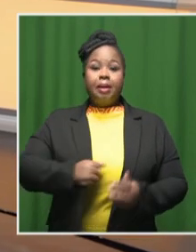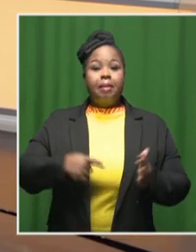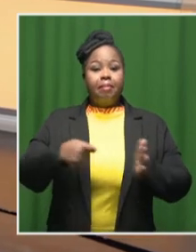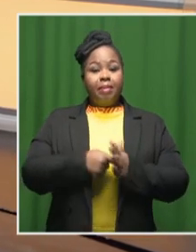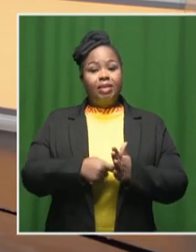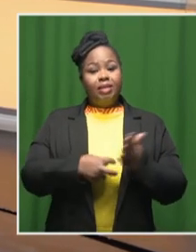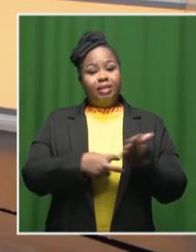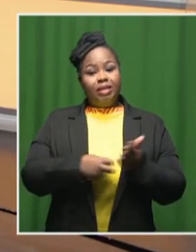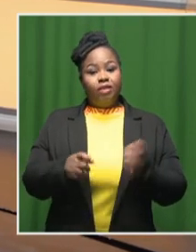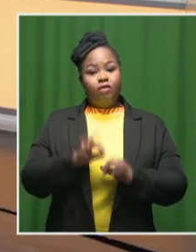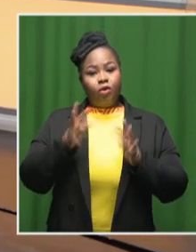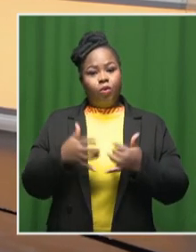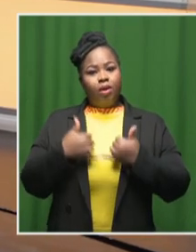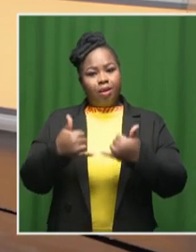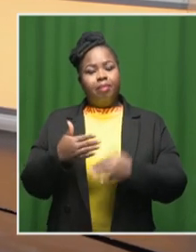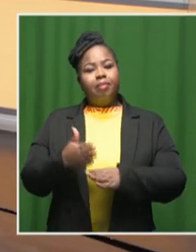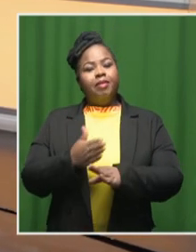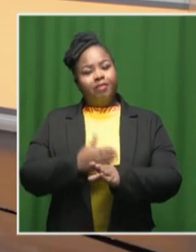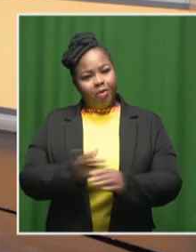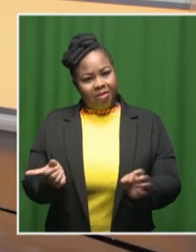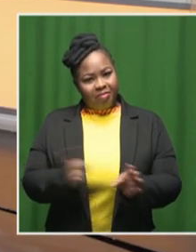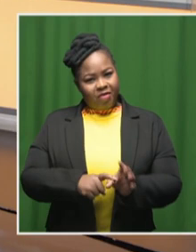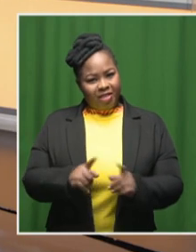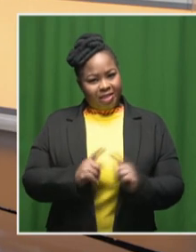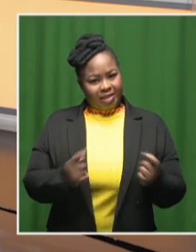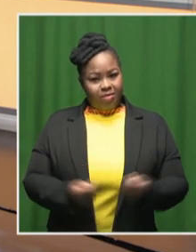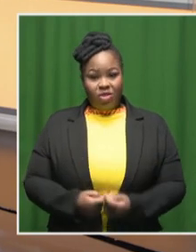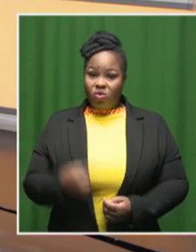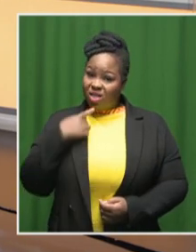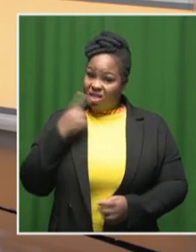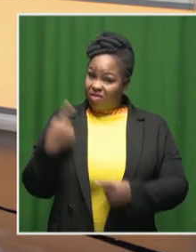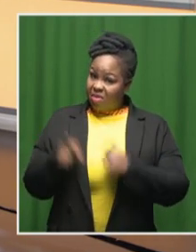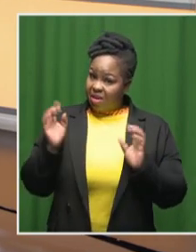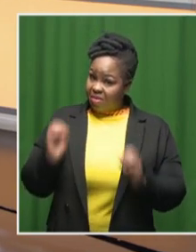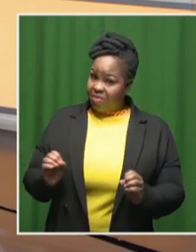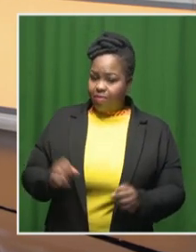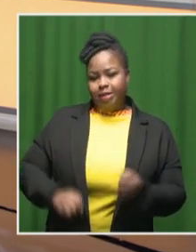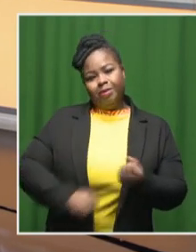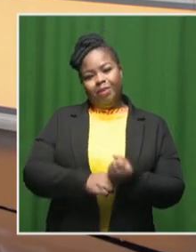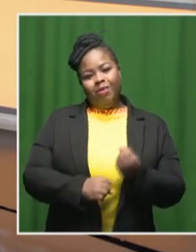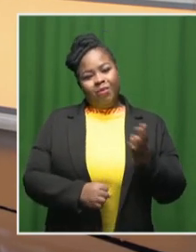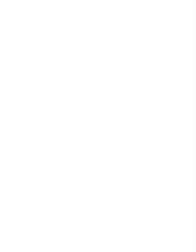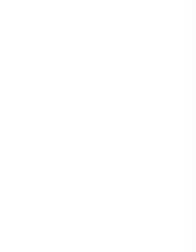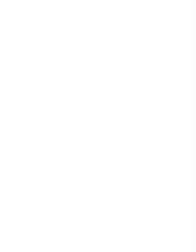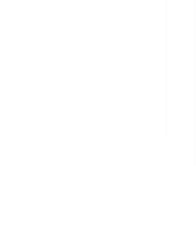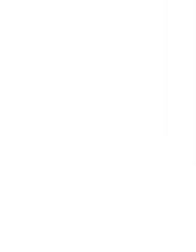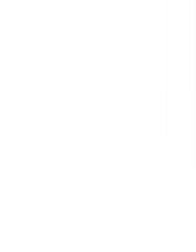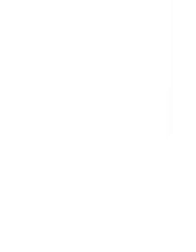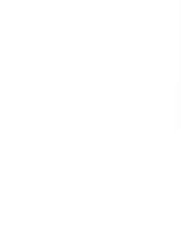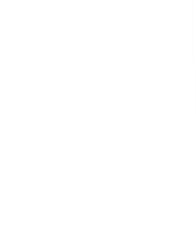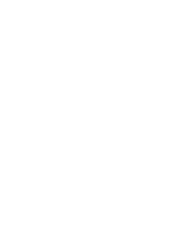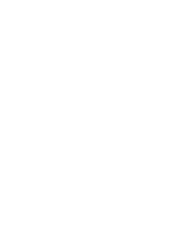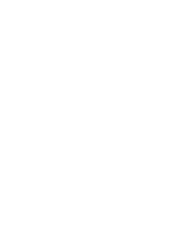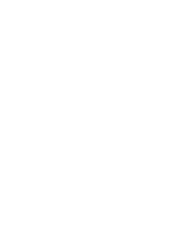for the Netball World Cup before even making the squad, because she said, if I'm not playing, then I'm supporting the team.